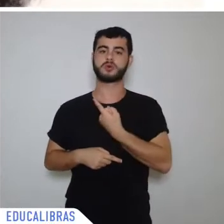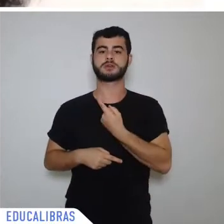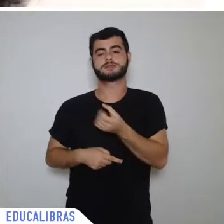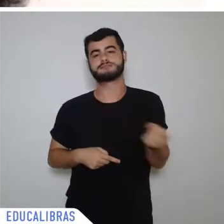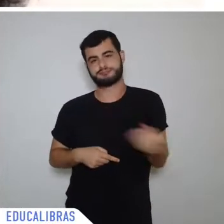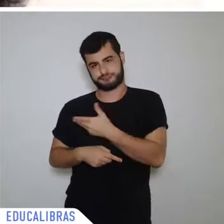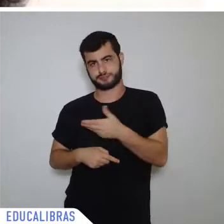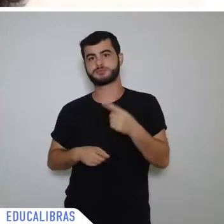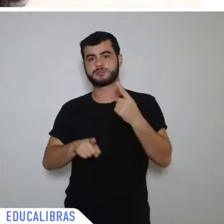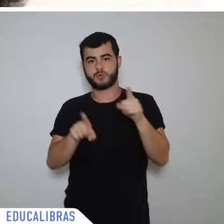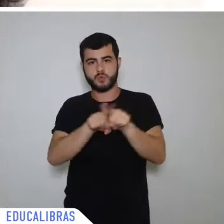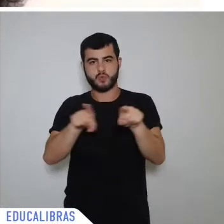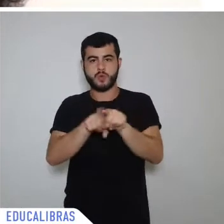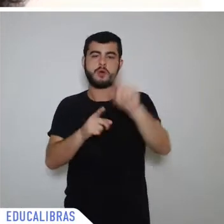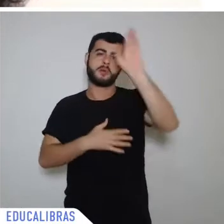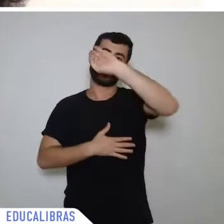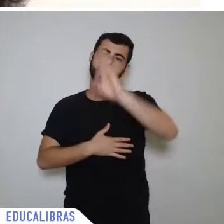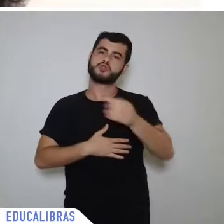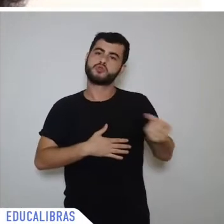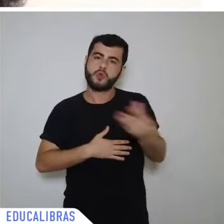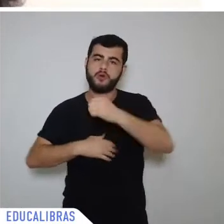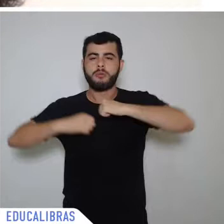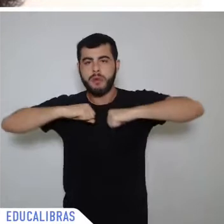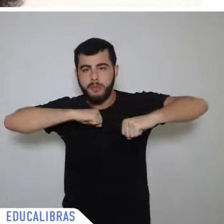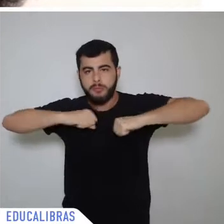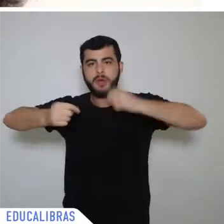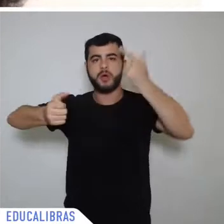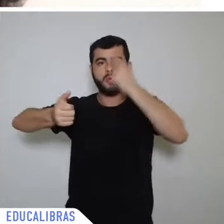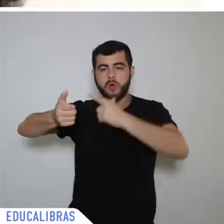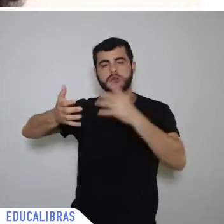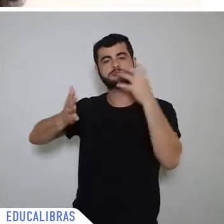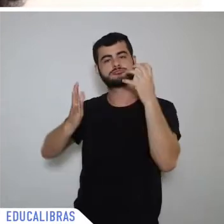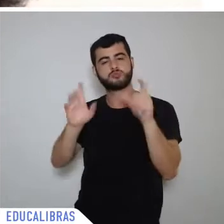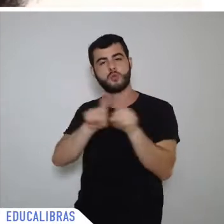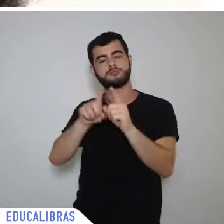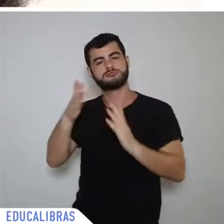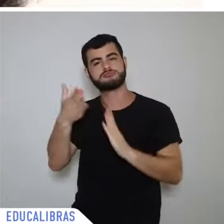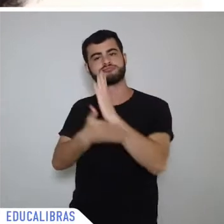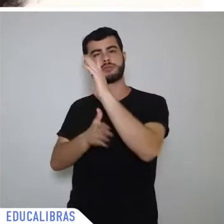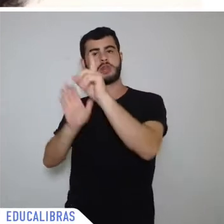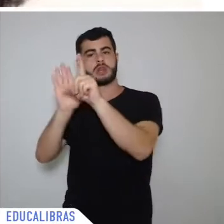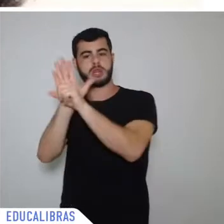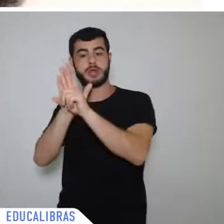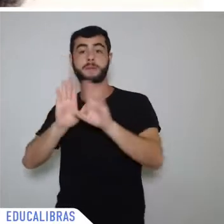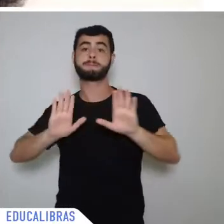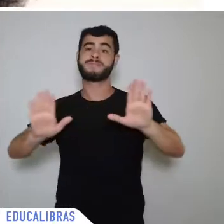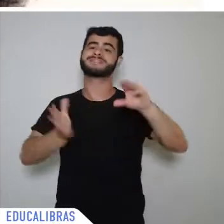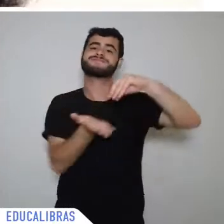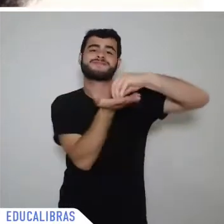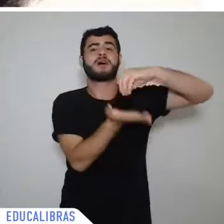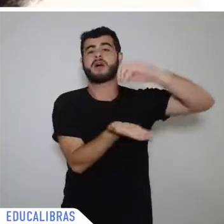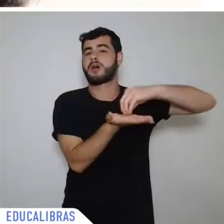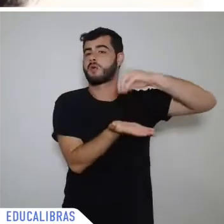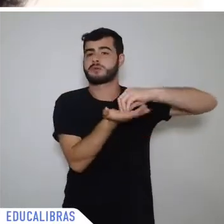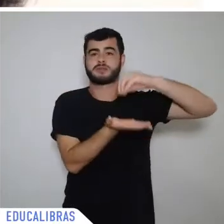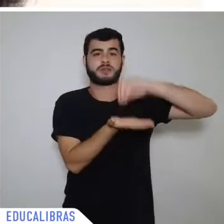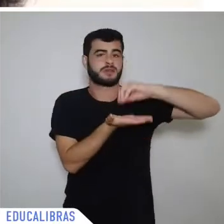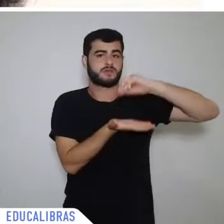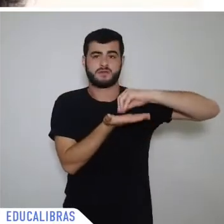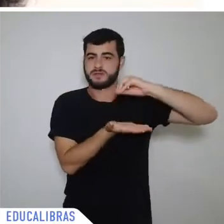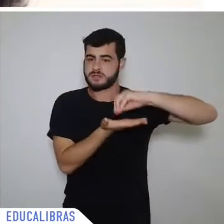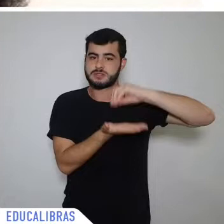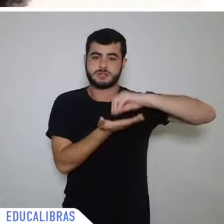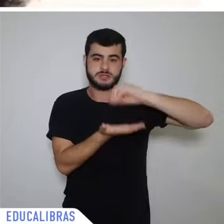much advanced in the conquer of rights, which is the result of social movements, but at the same time, we